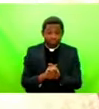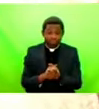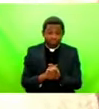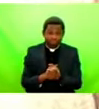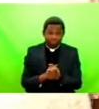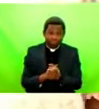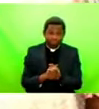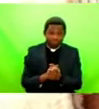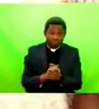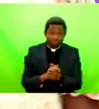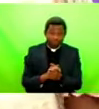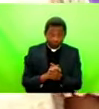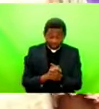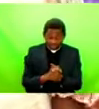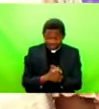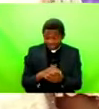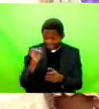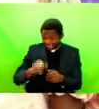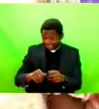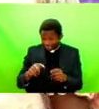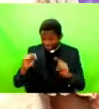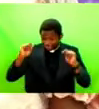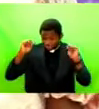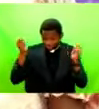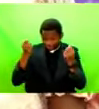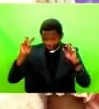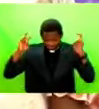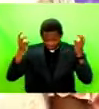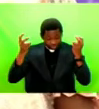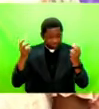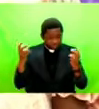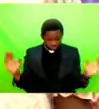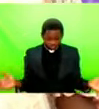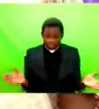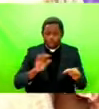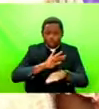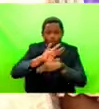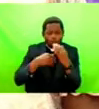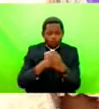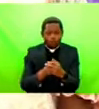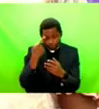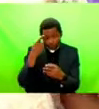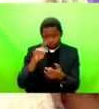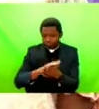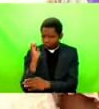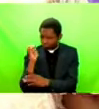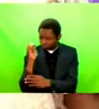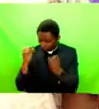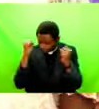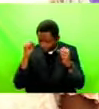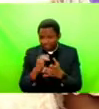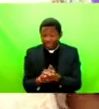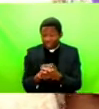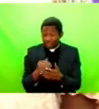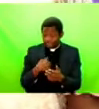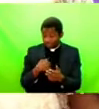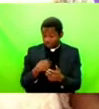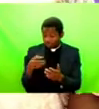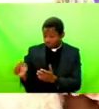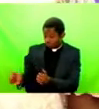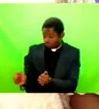This team is what is spurring us on in the church now for evangelism. And I, on behalf of the ministry, want to thank